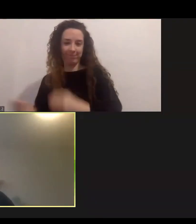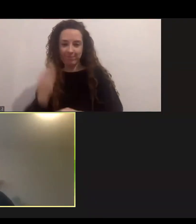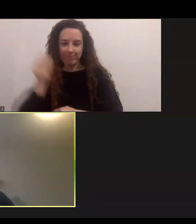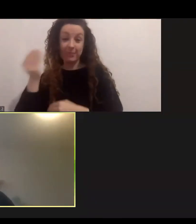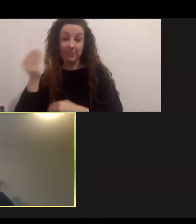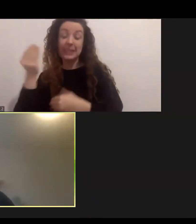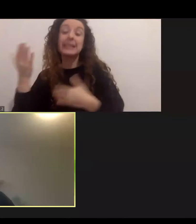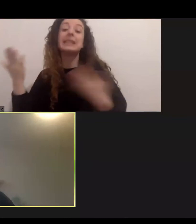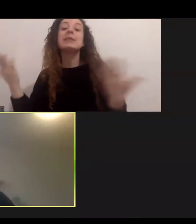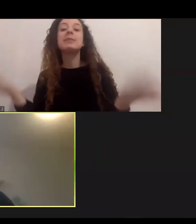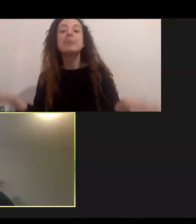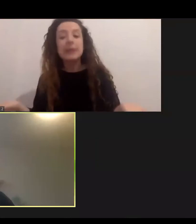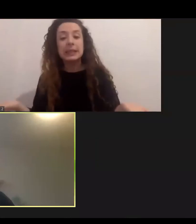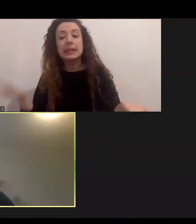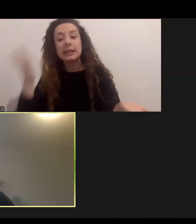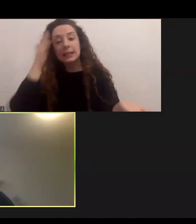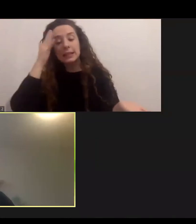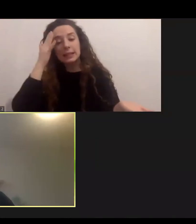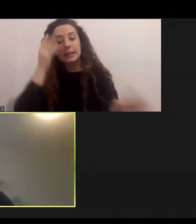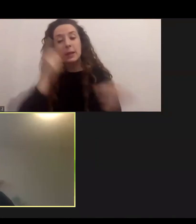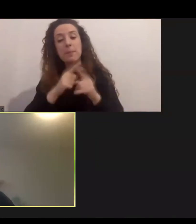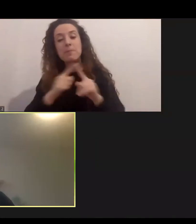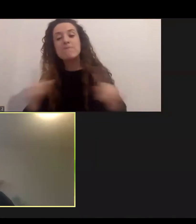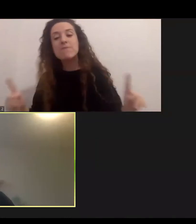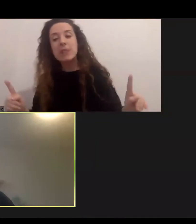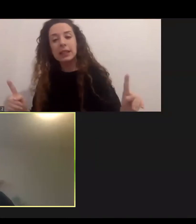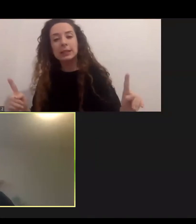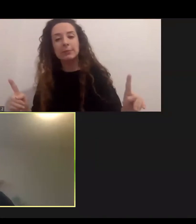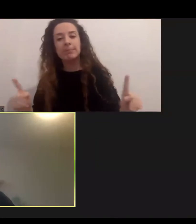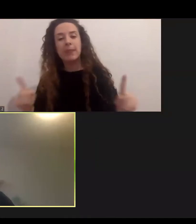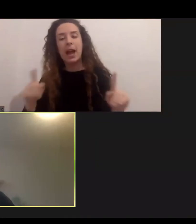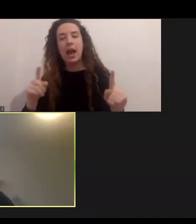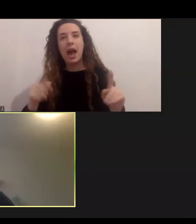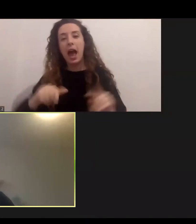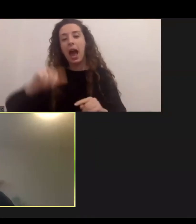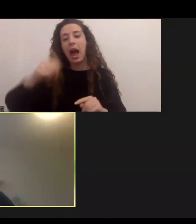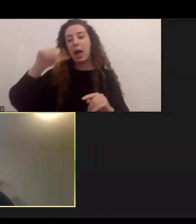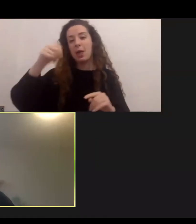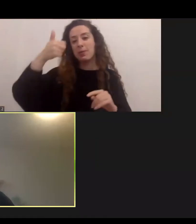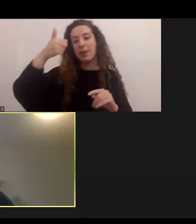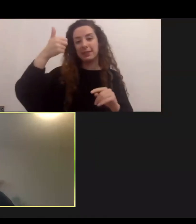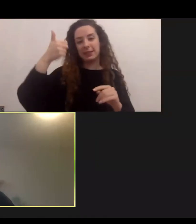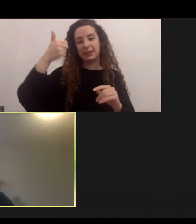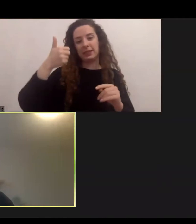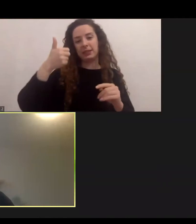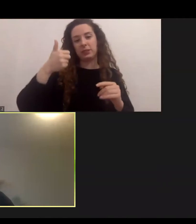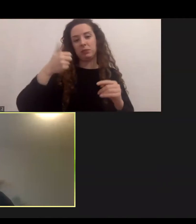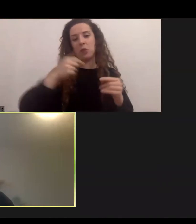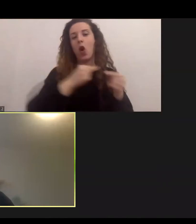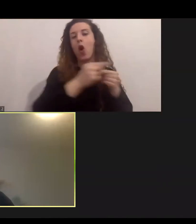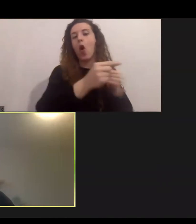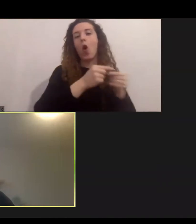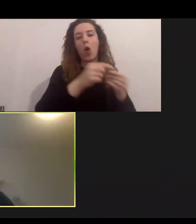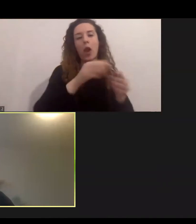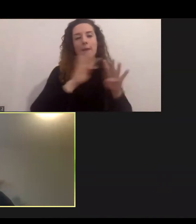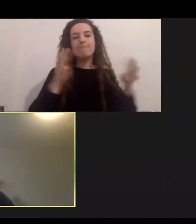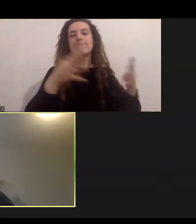of learning according to your experience? Okay, so definitely I